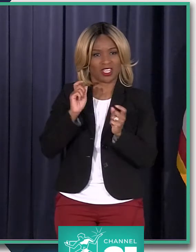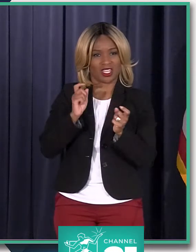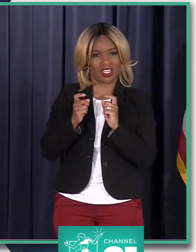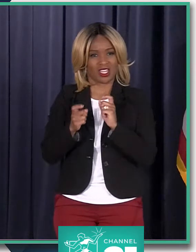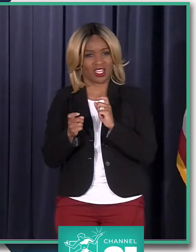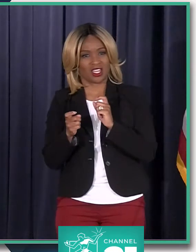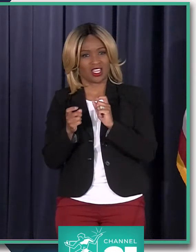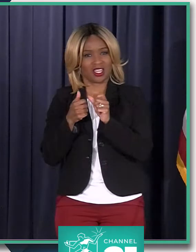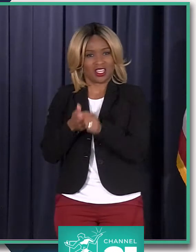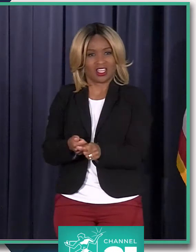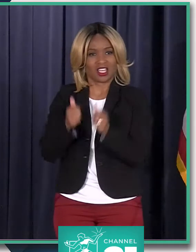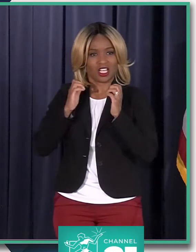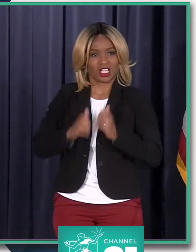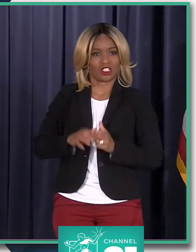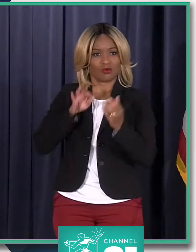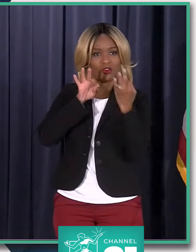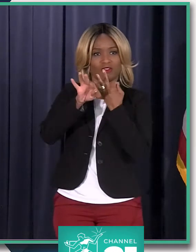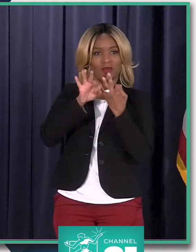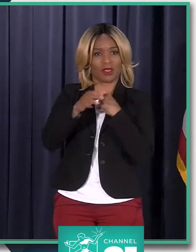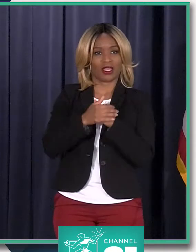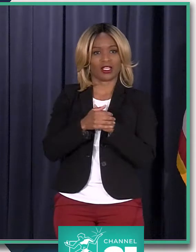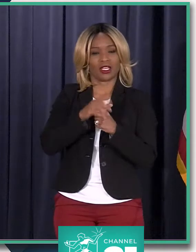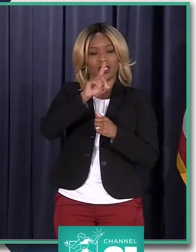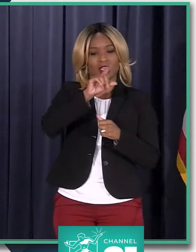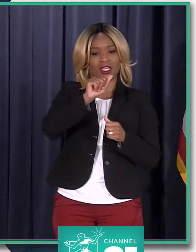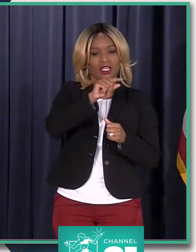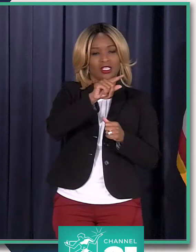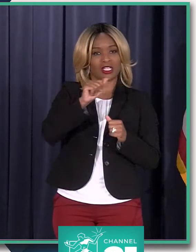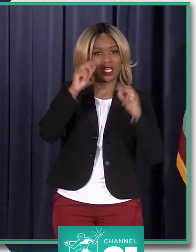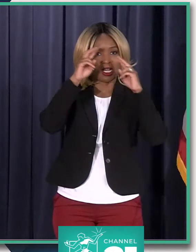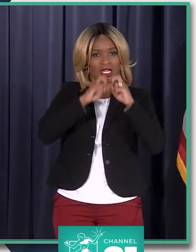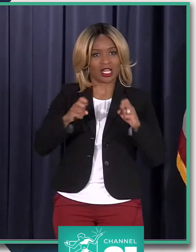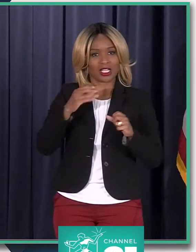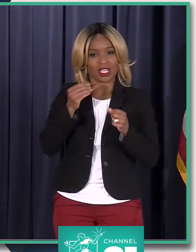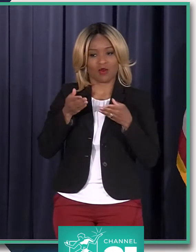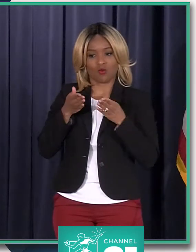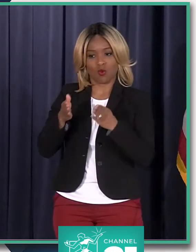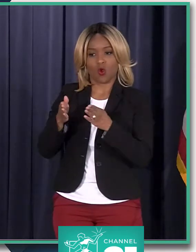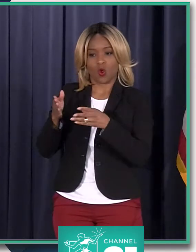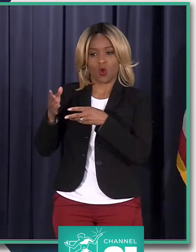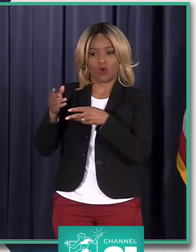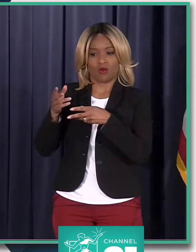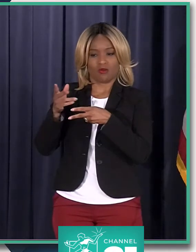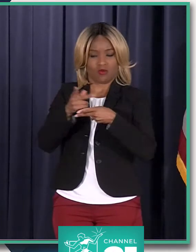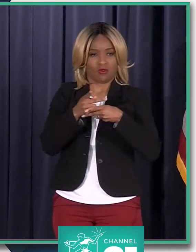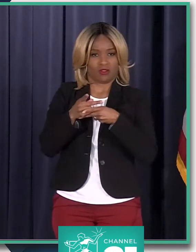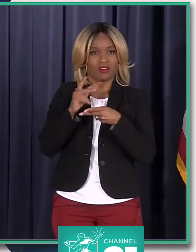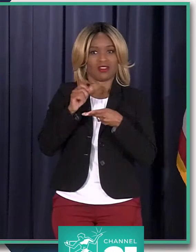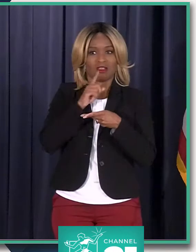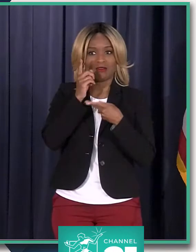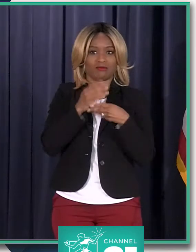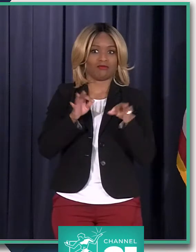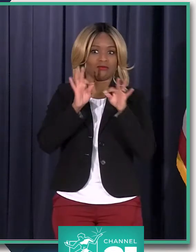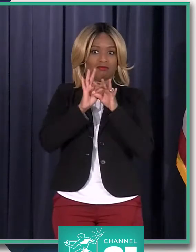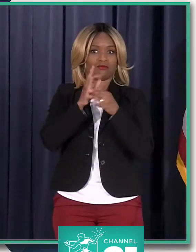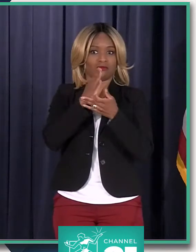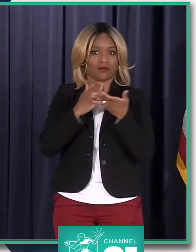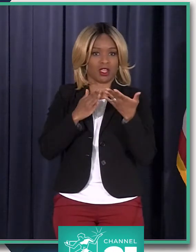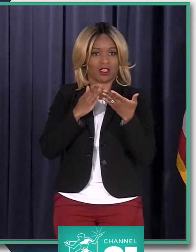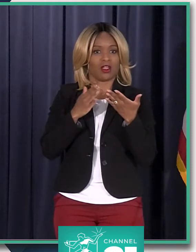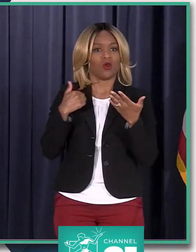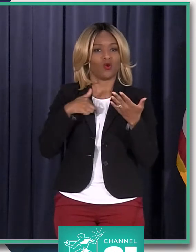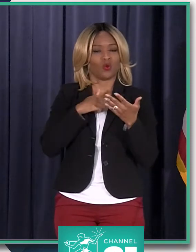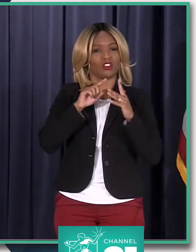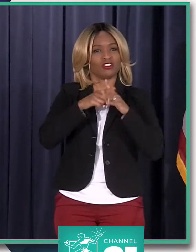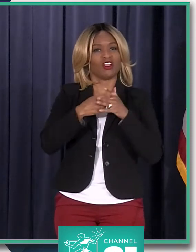to the customer feedback, and again, data analysis and road supervision. And road supervision is really one of the key pieces that we've started